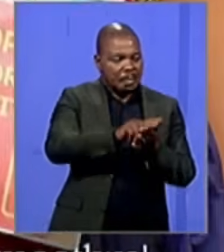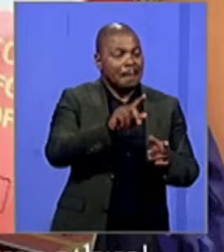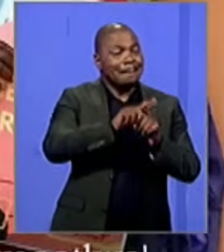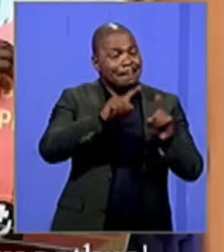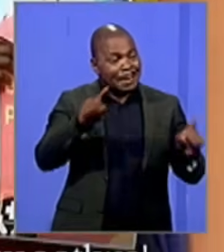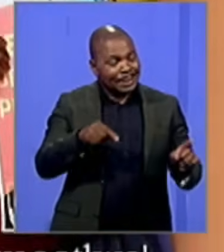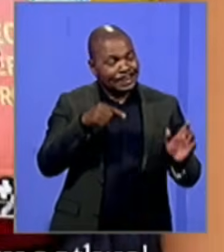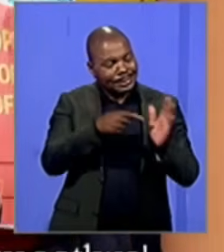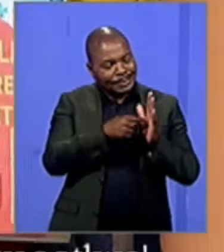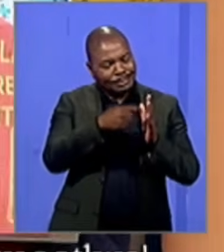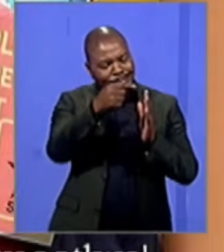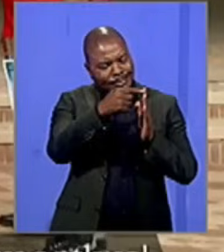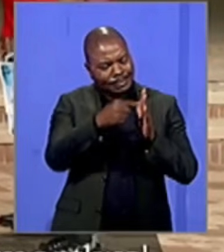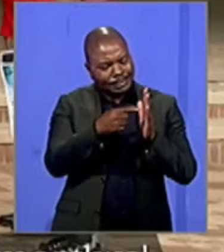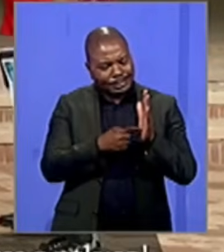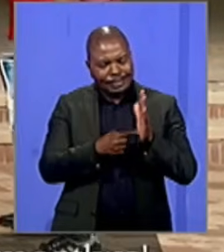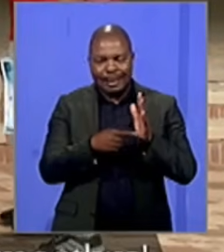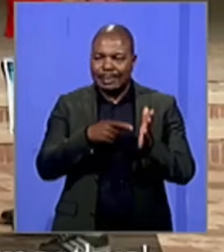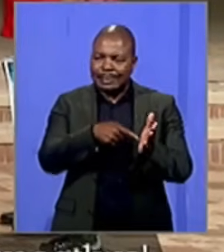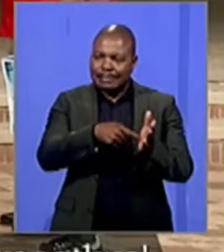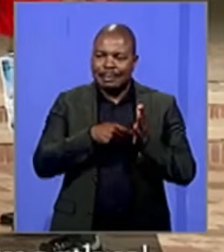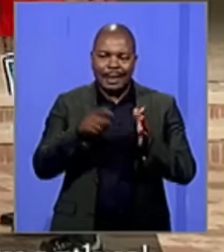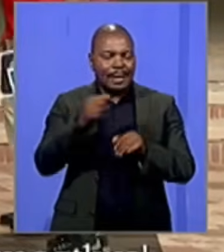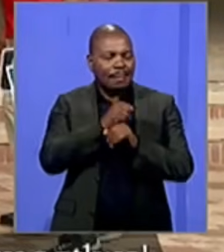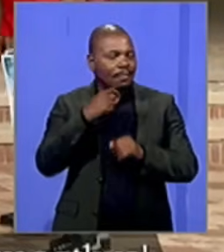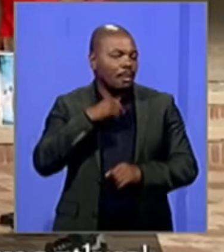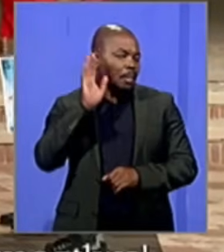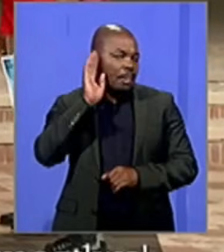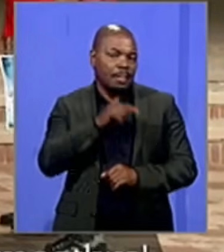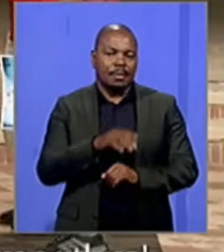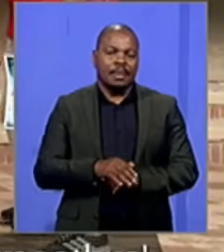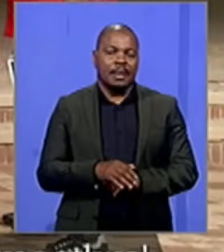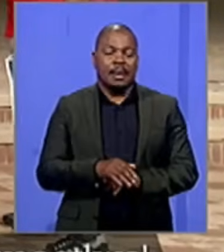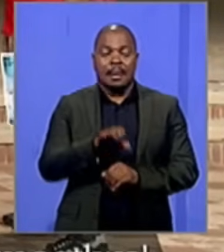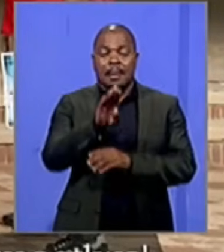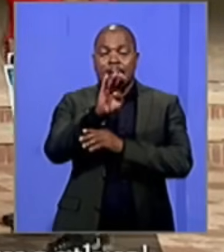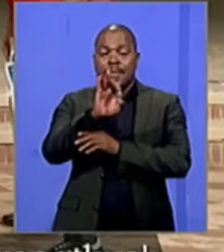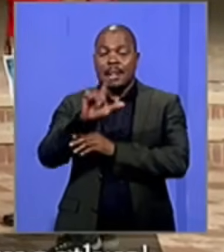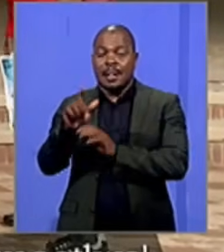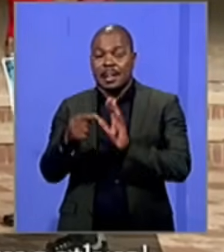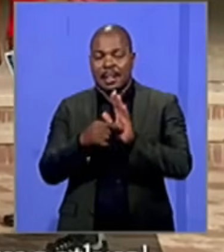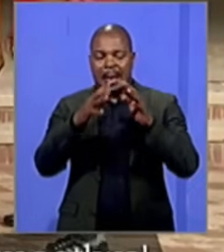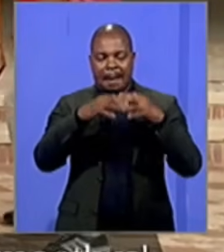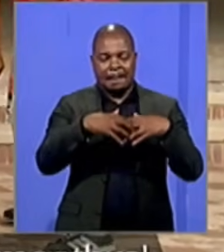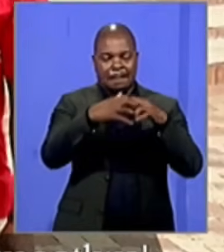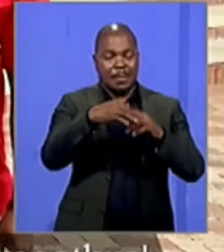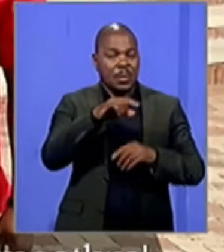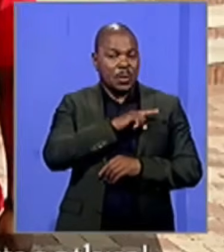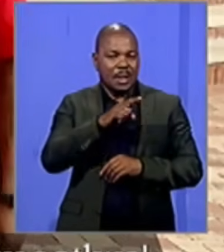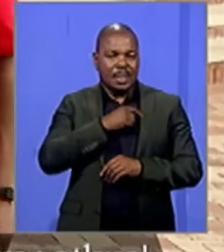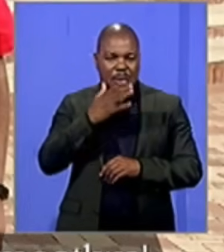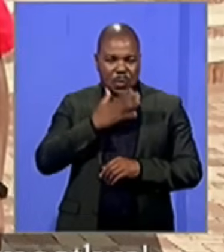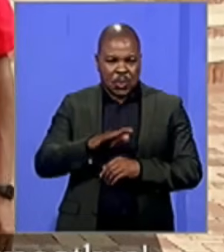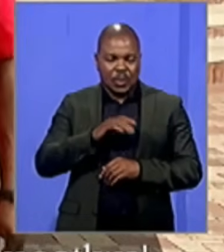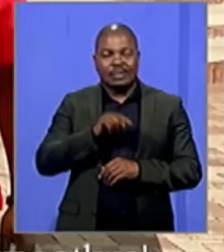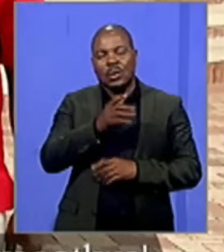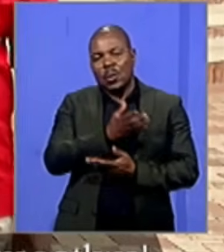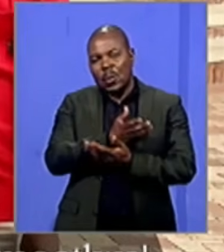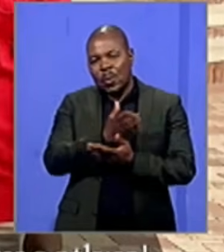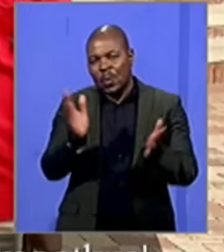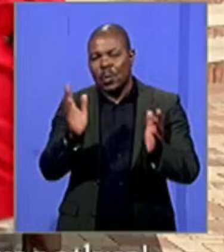hloko ditaelo le dikgopelo tšeo di dirilwego. Molaokakanywa wo o hlomilwe ka maikemišetšo a tlhokomelo ya tša